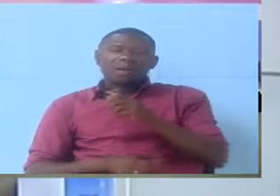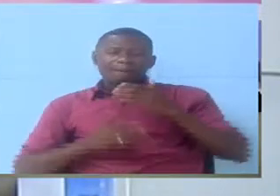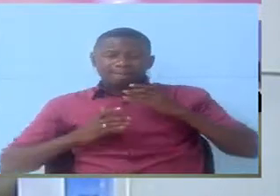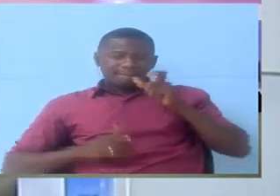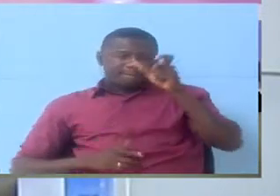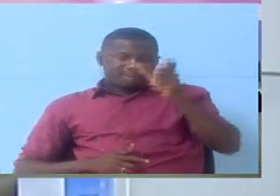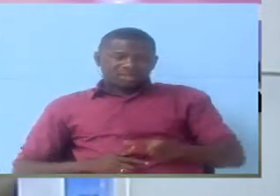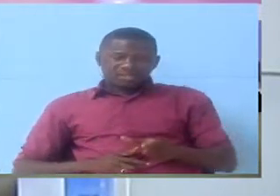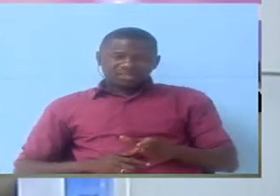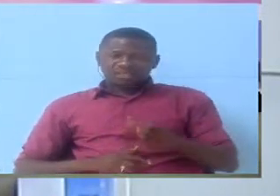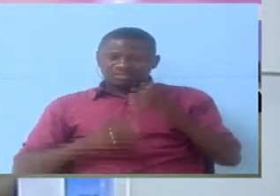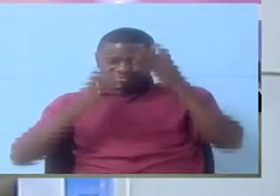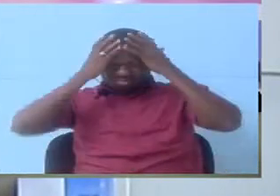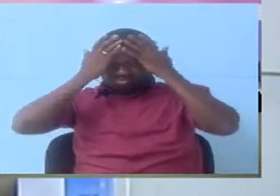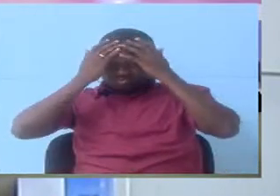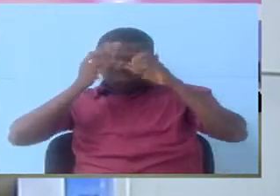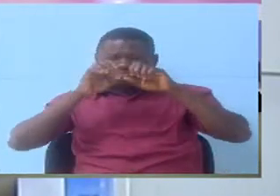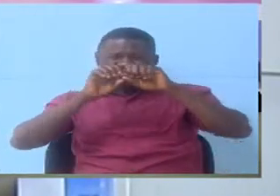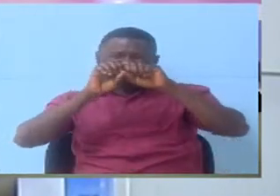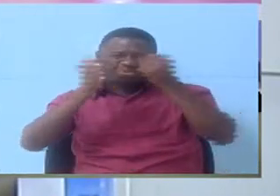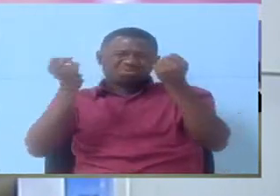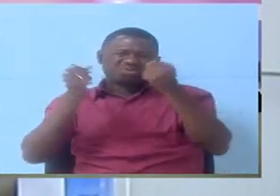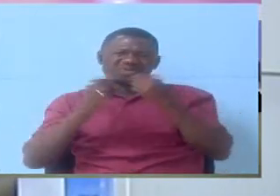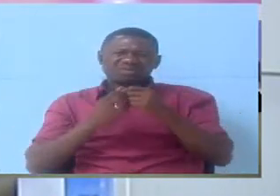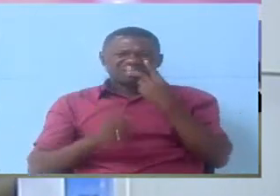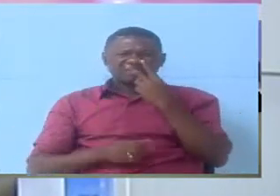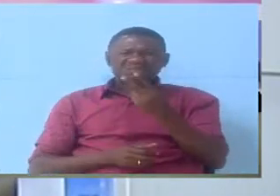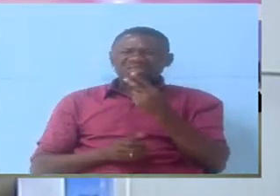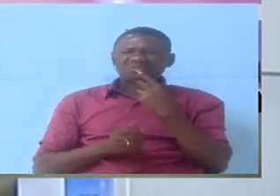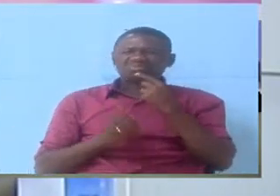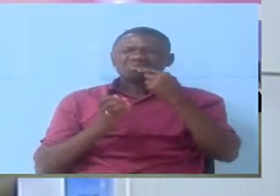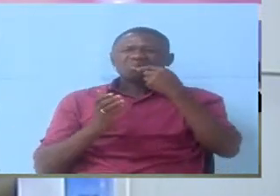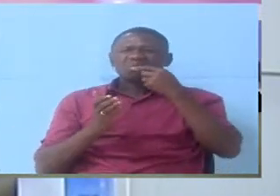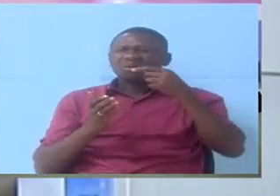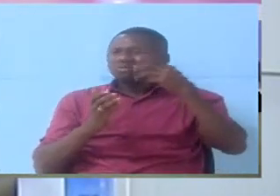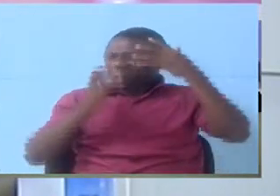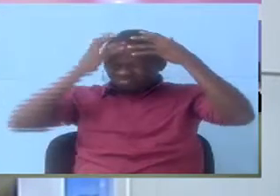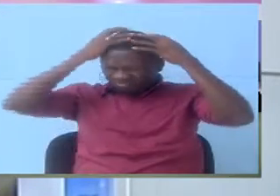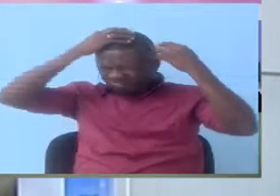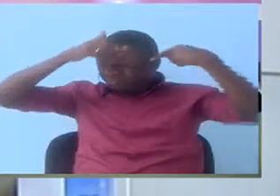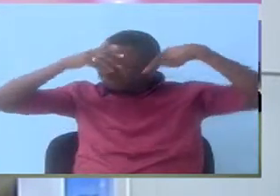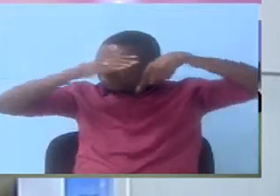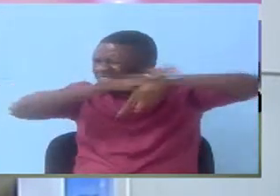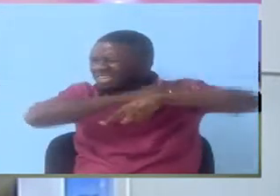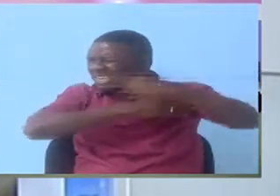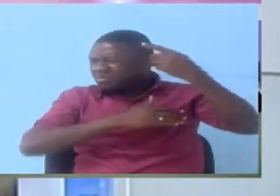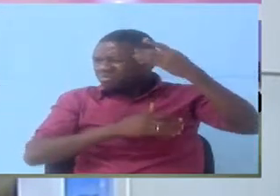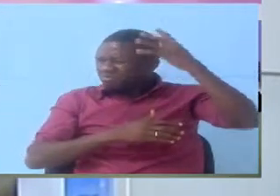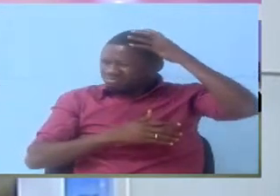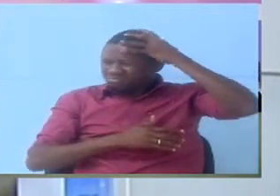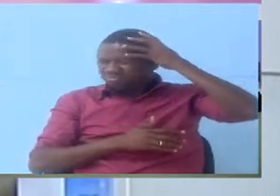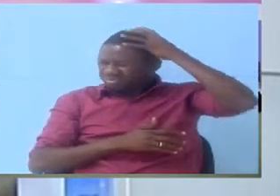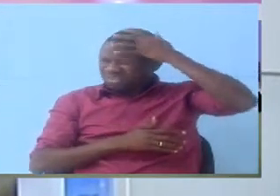And you can even see the brain falling off. Life. And